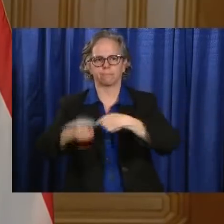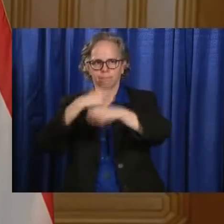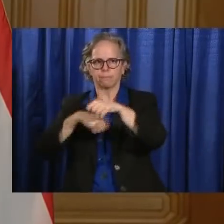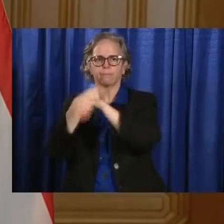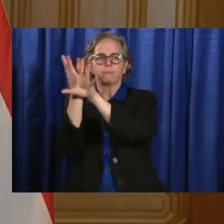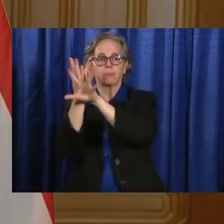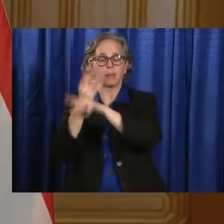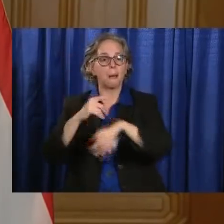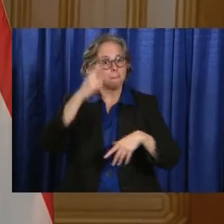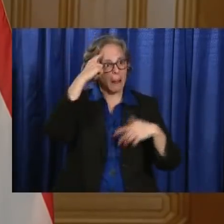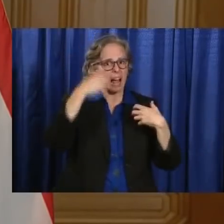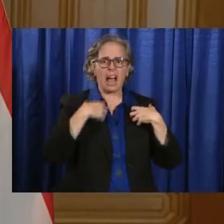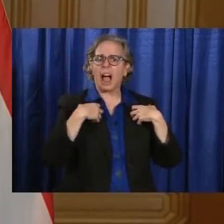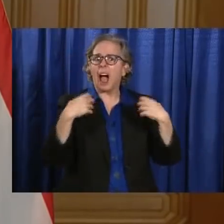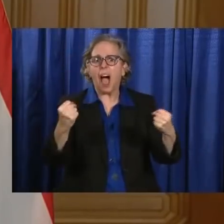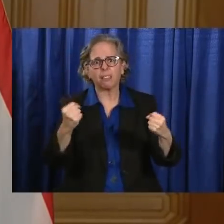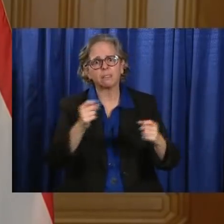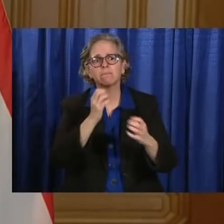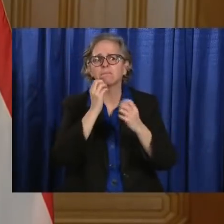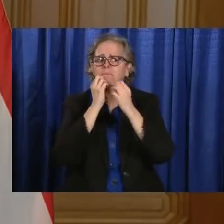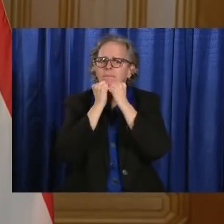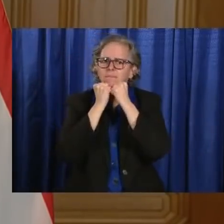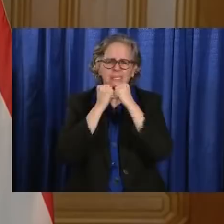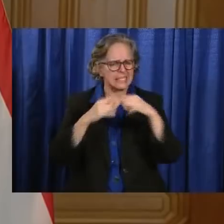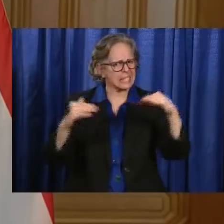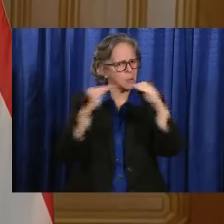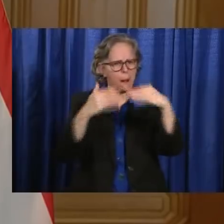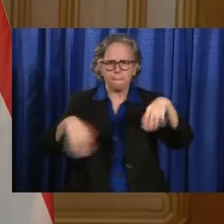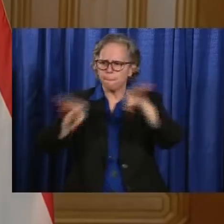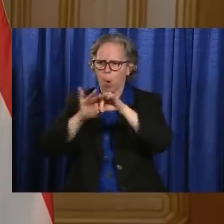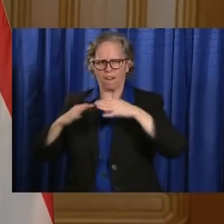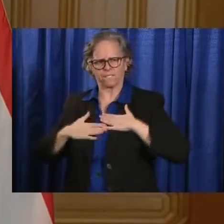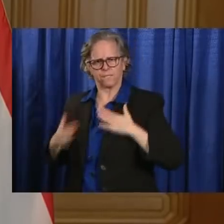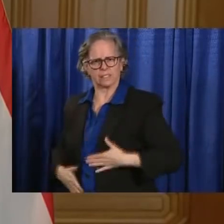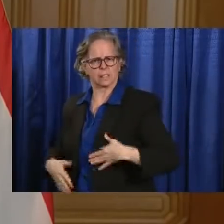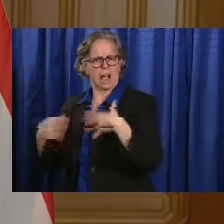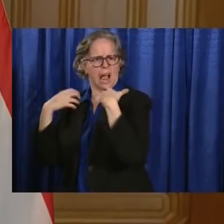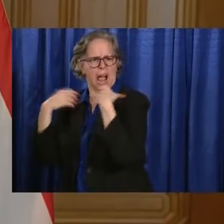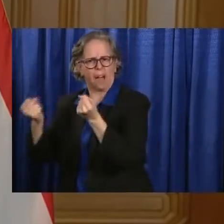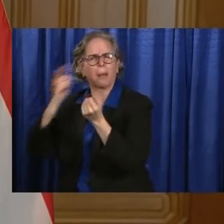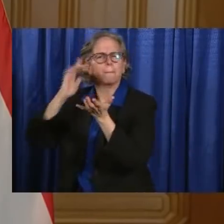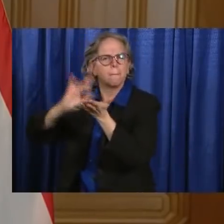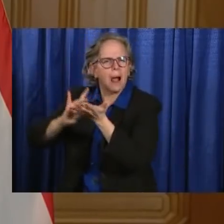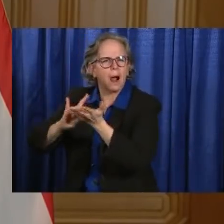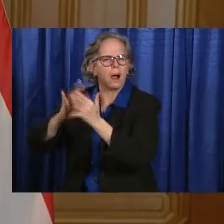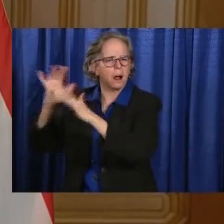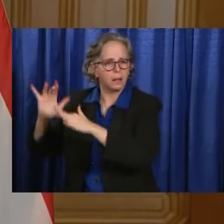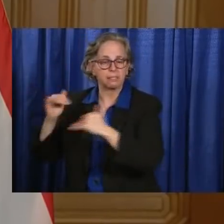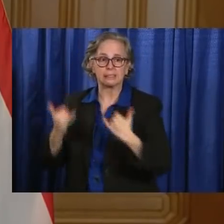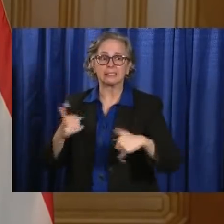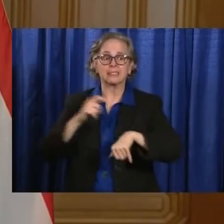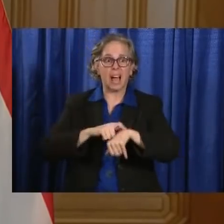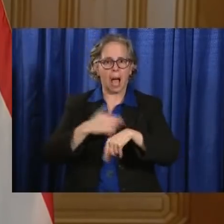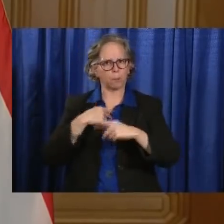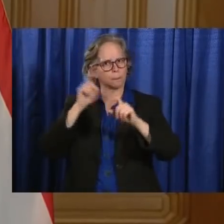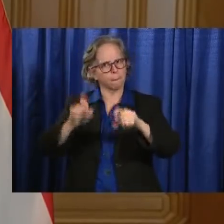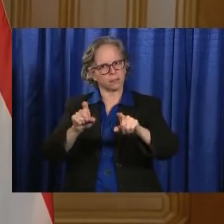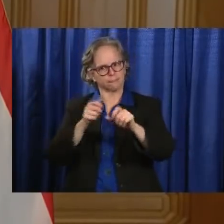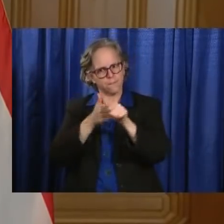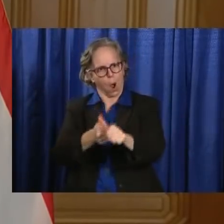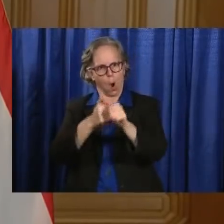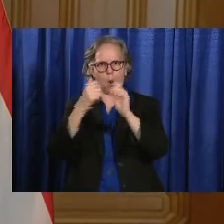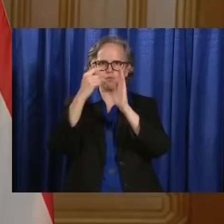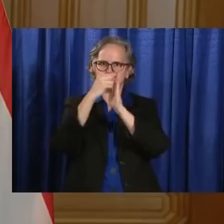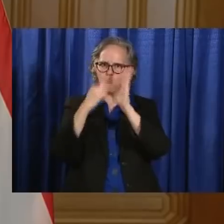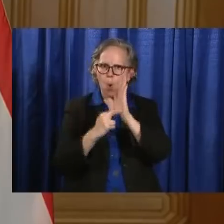physical health. It is part of our physical health. And in this time of social distancing and stay-at-home orders, we're trying to ensure that those